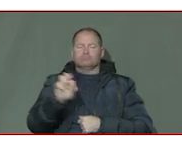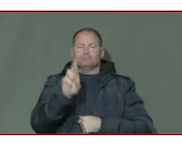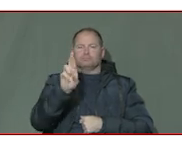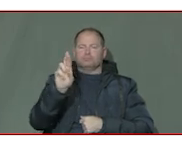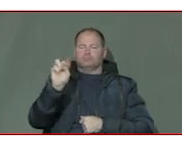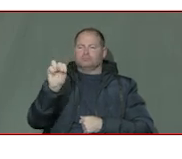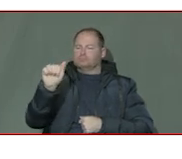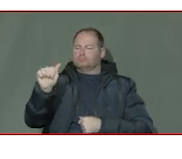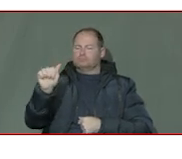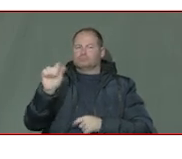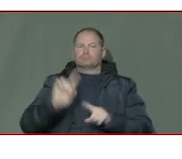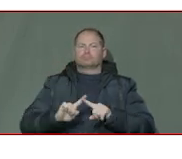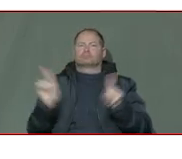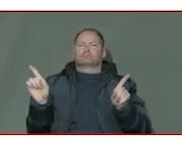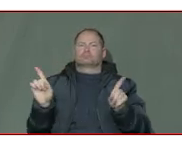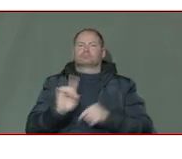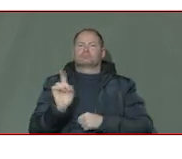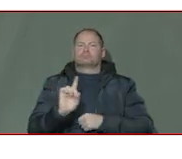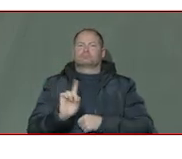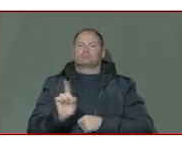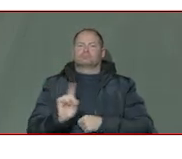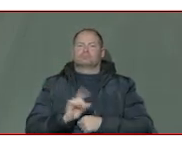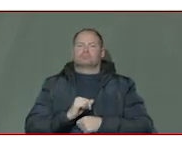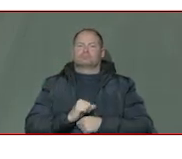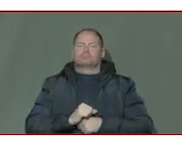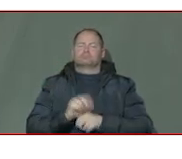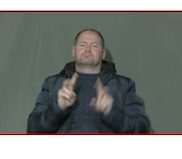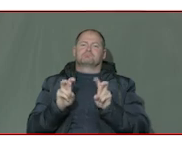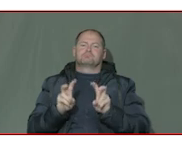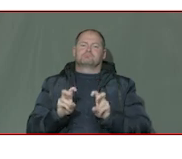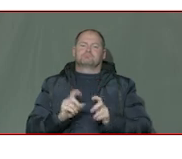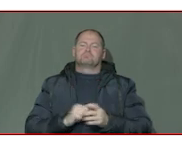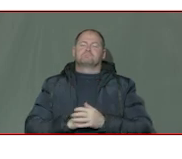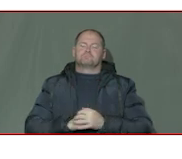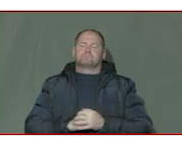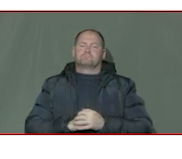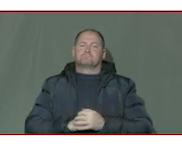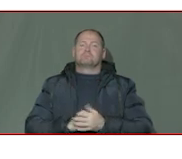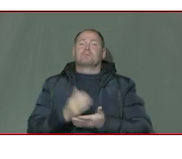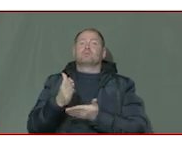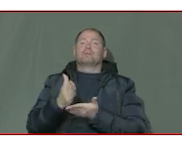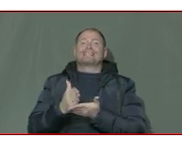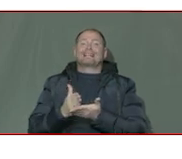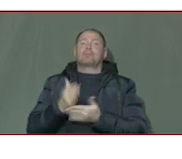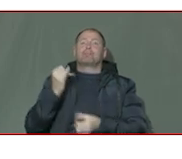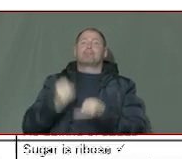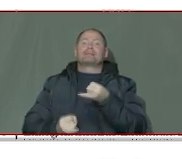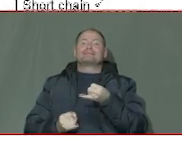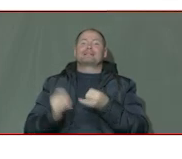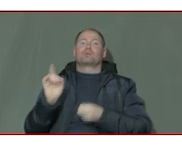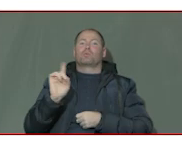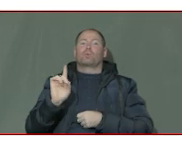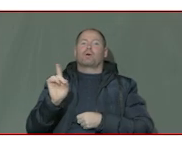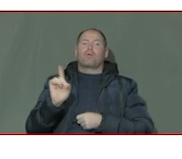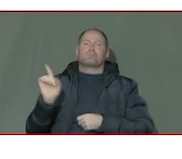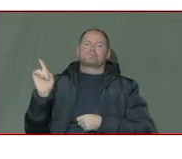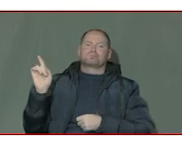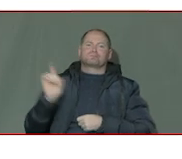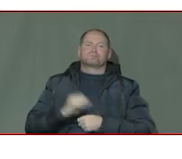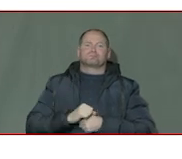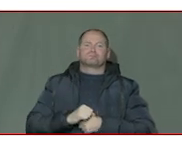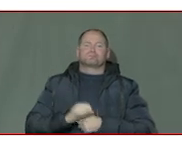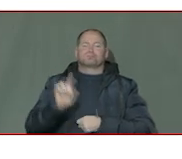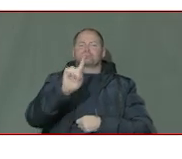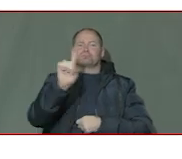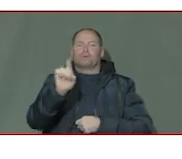RNA. Now, the mistake that learners make is this one. The question